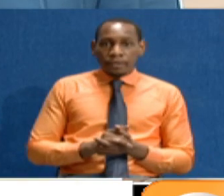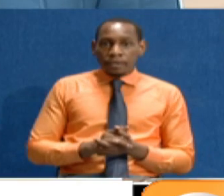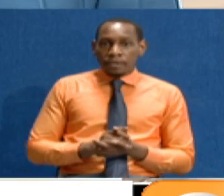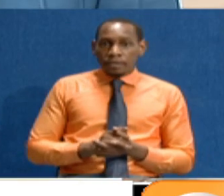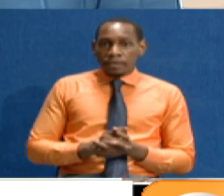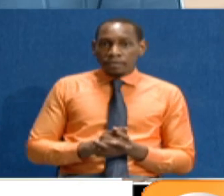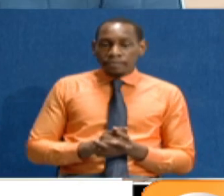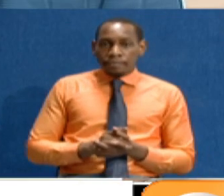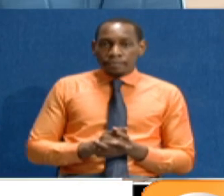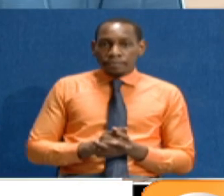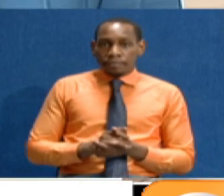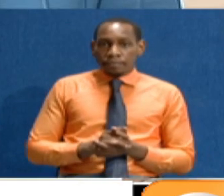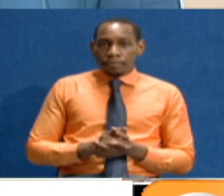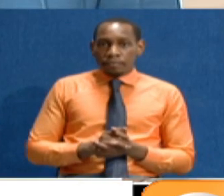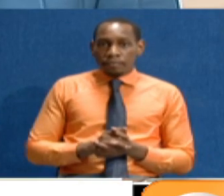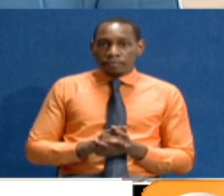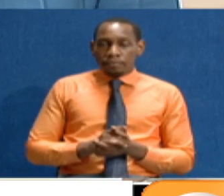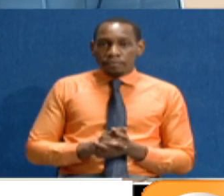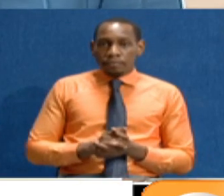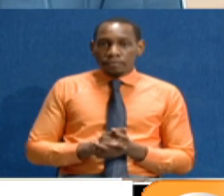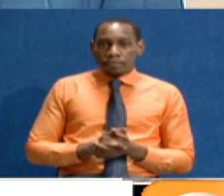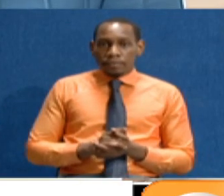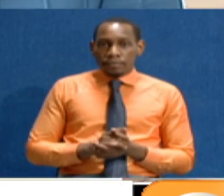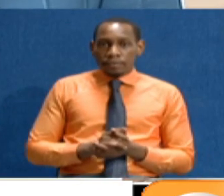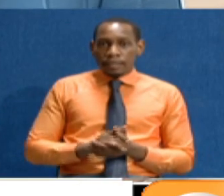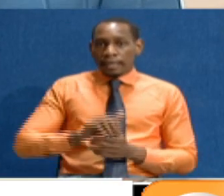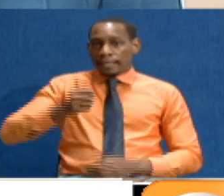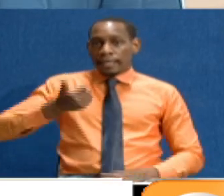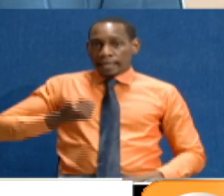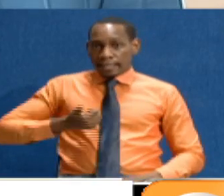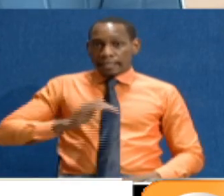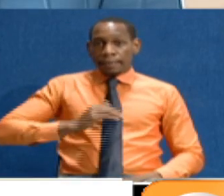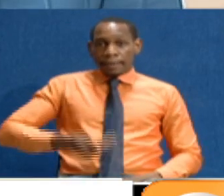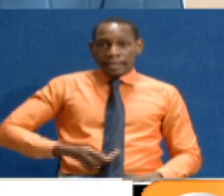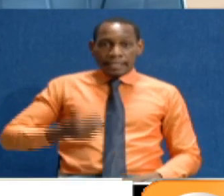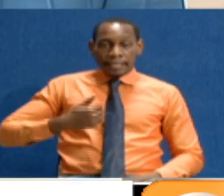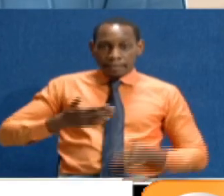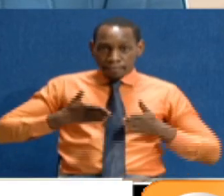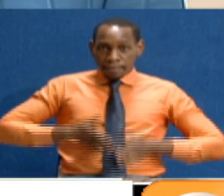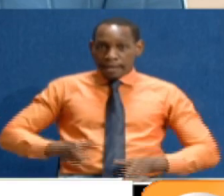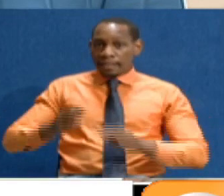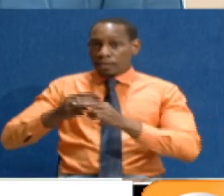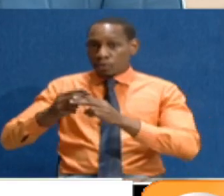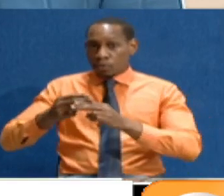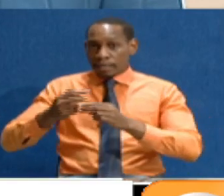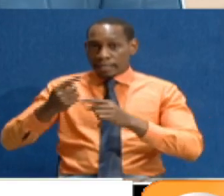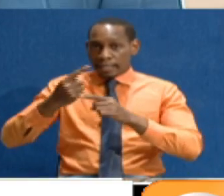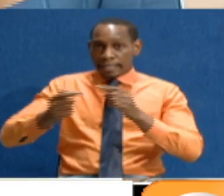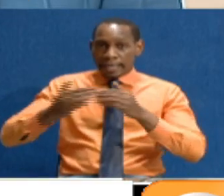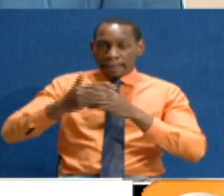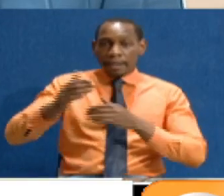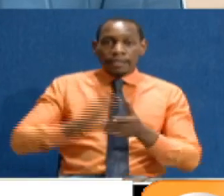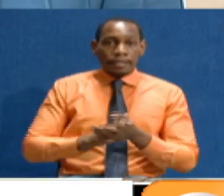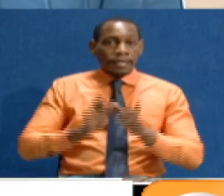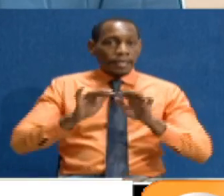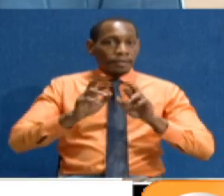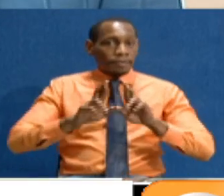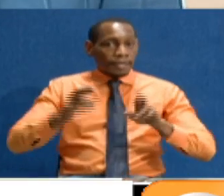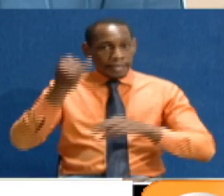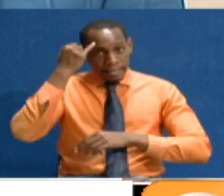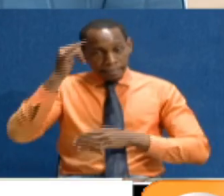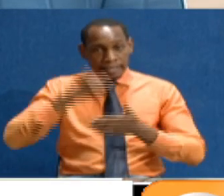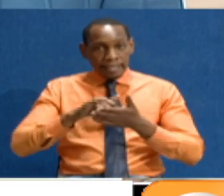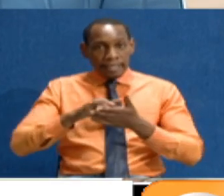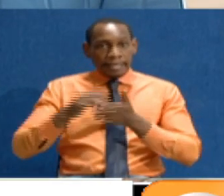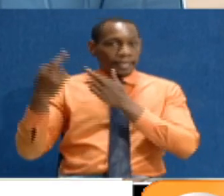women are already mothers or are going to be giving birth this year, and you can already imagine what that means in terms of